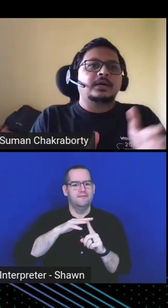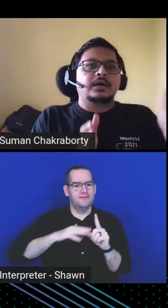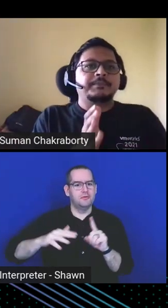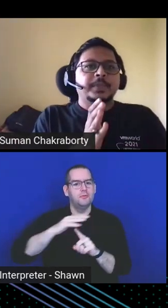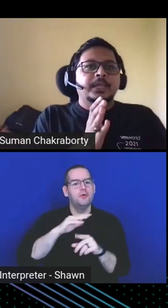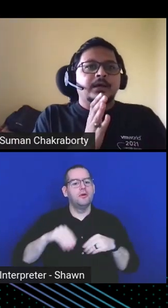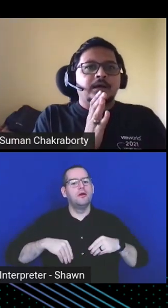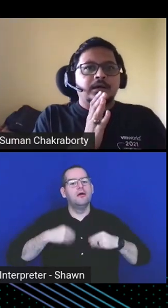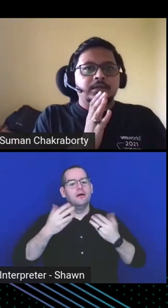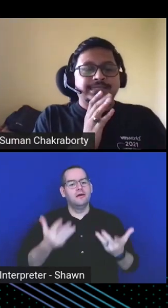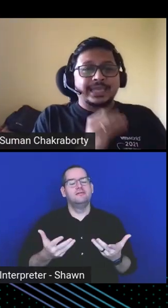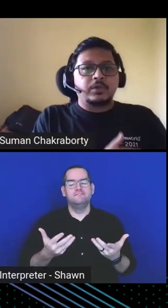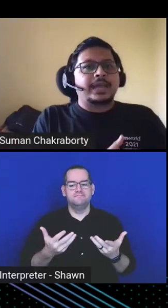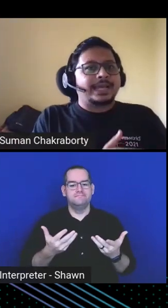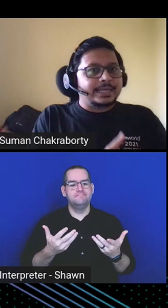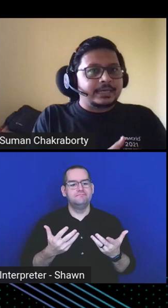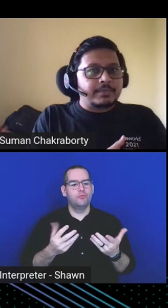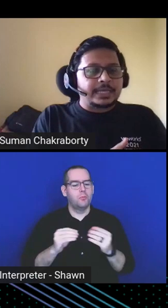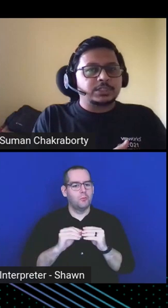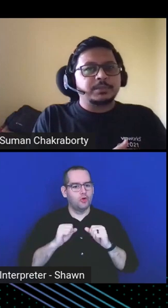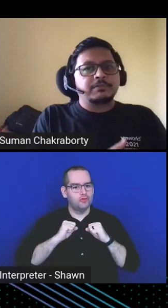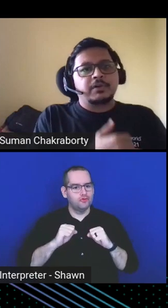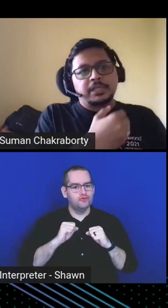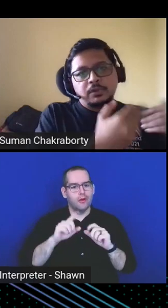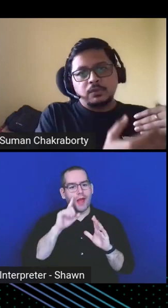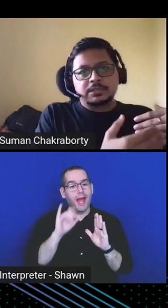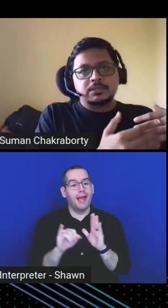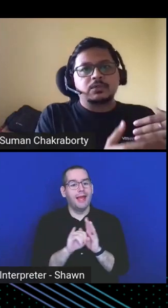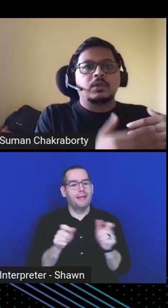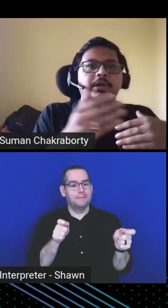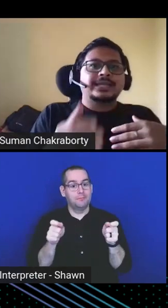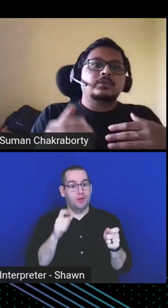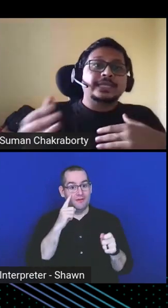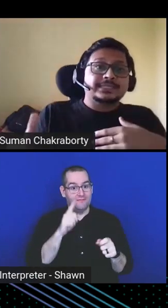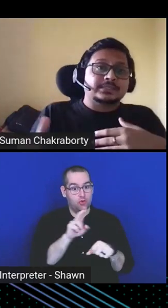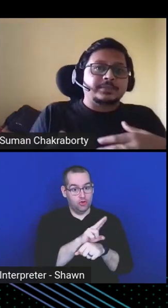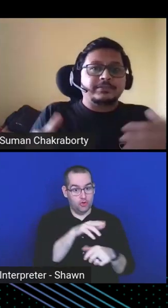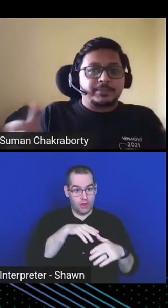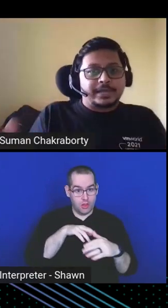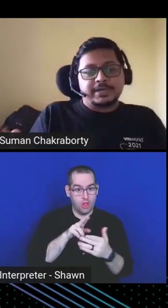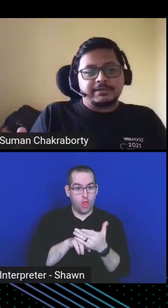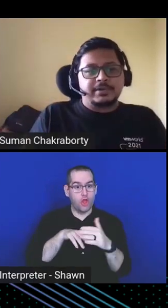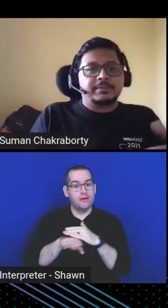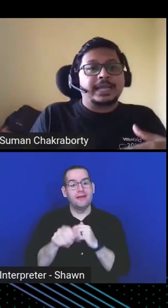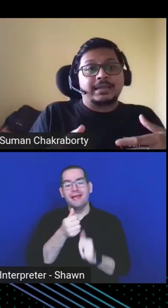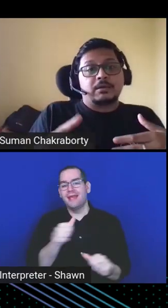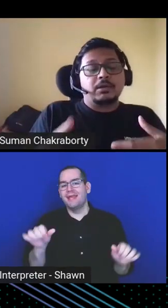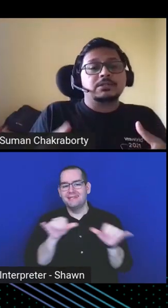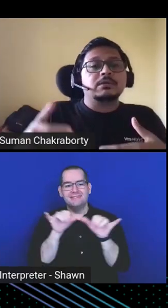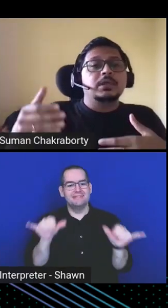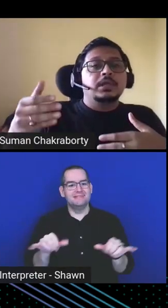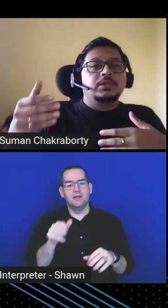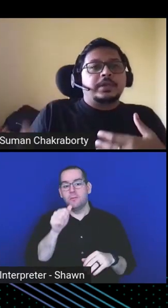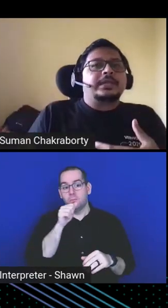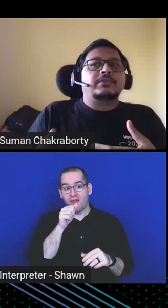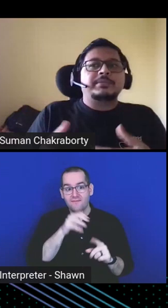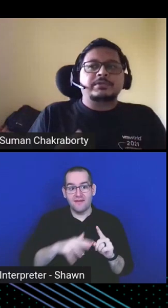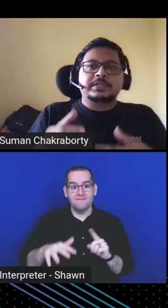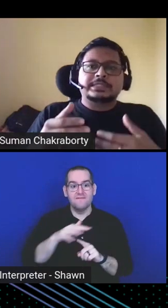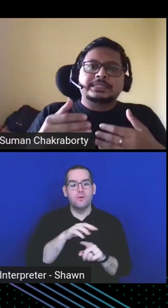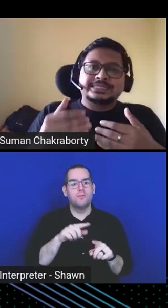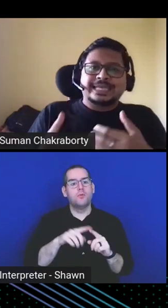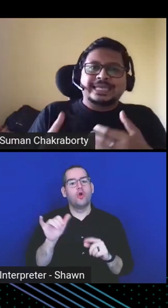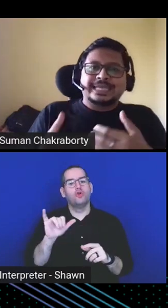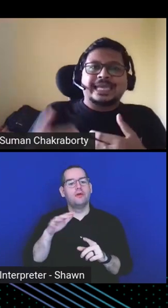provide secure identity management for the user to log into any system in a private environment, and also to an